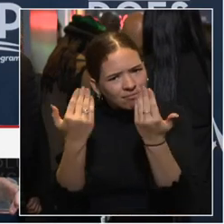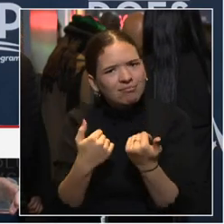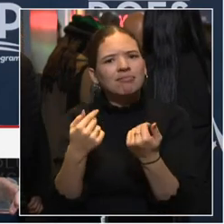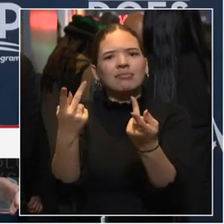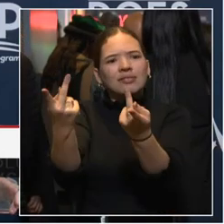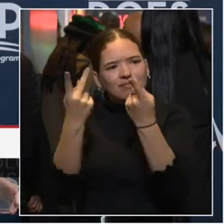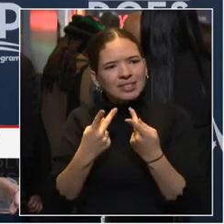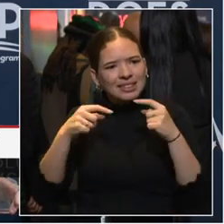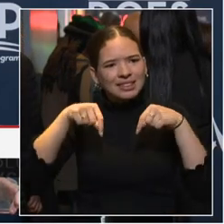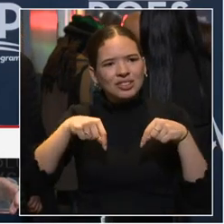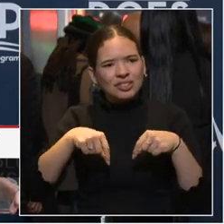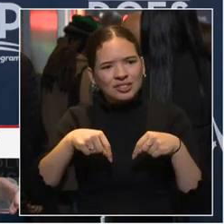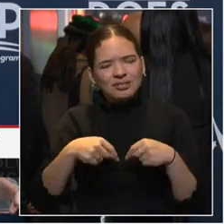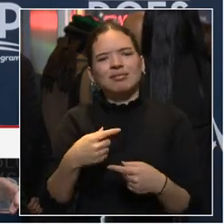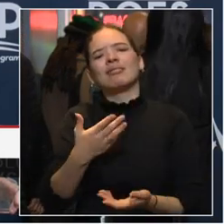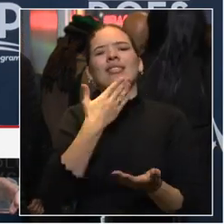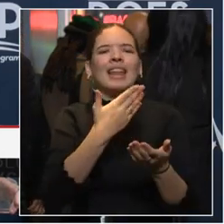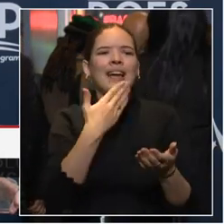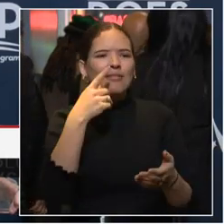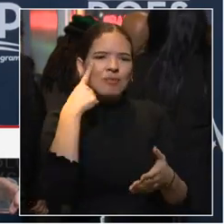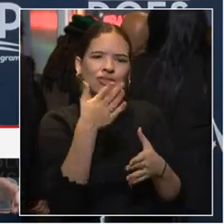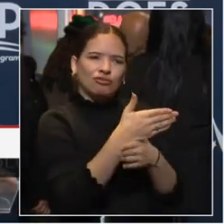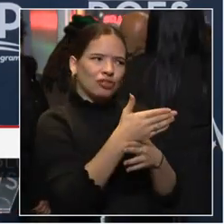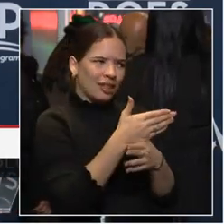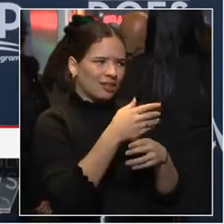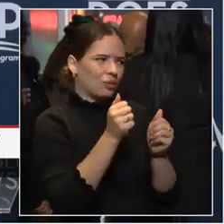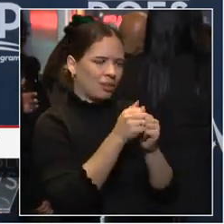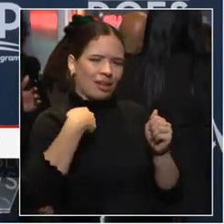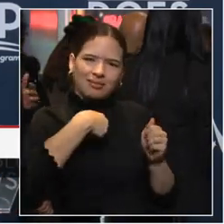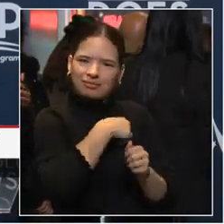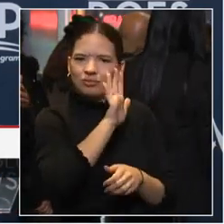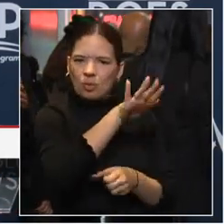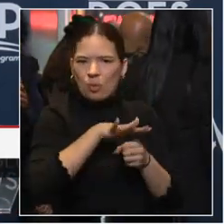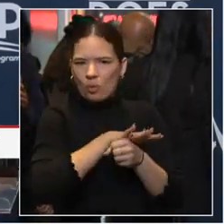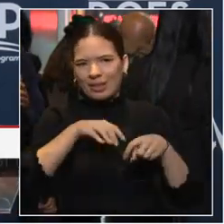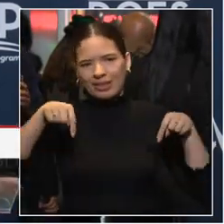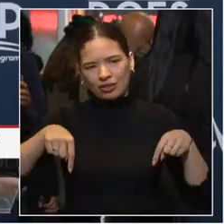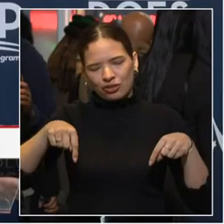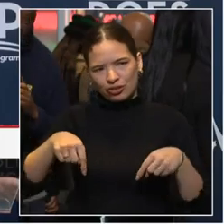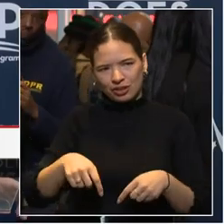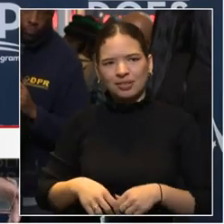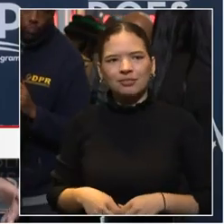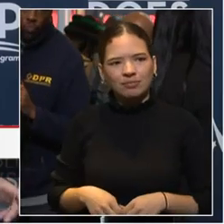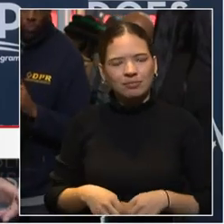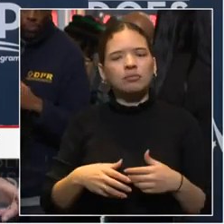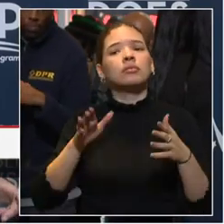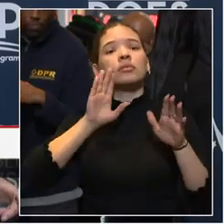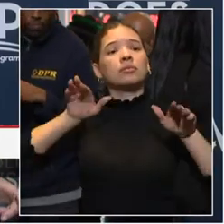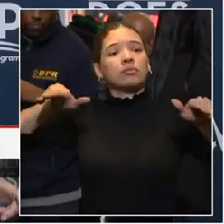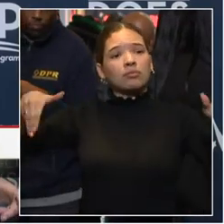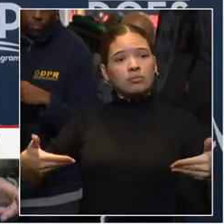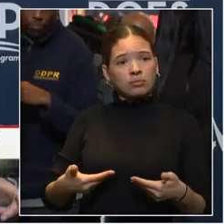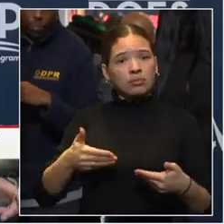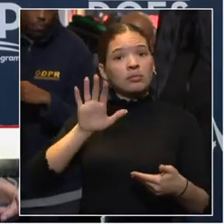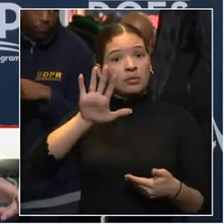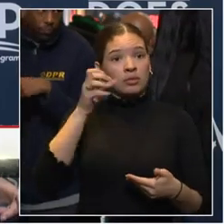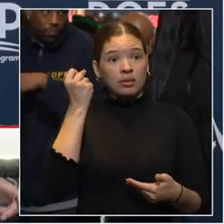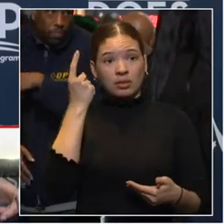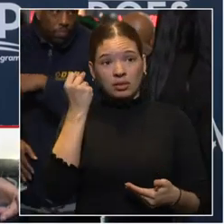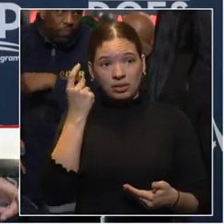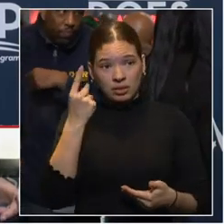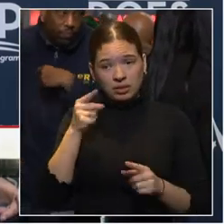space. Next, I want to make sure that I introduce our former First Lady for a